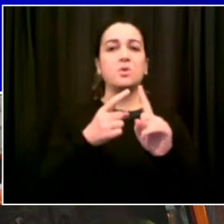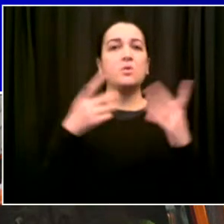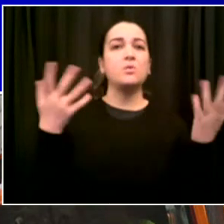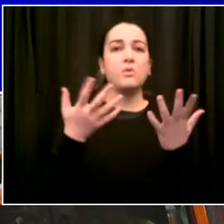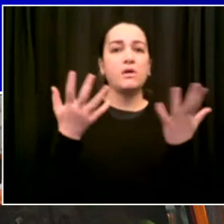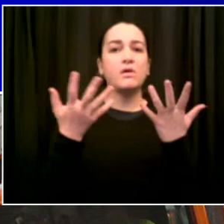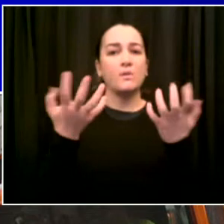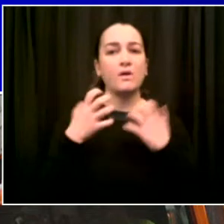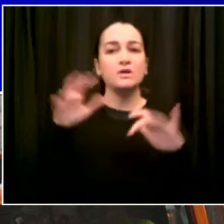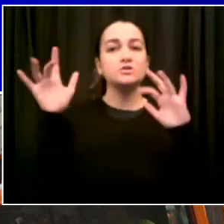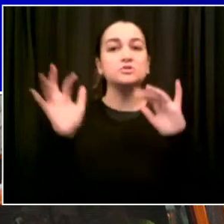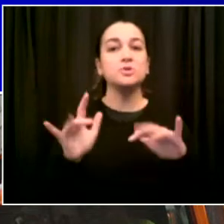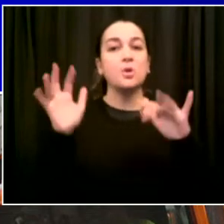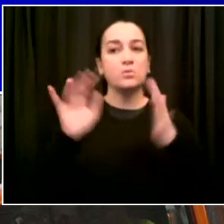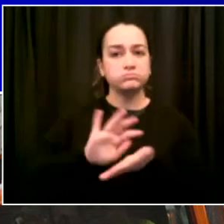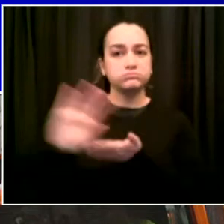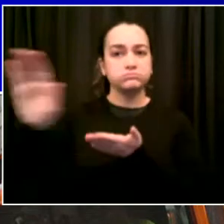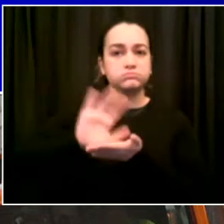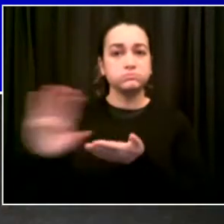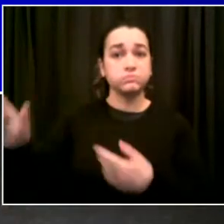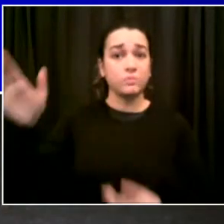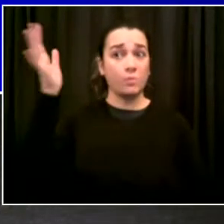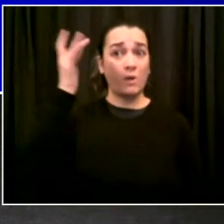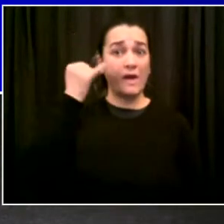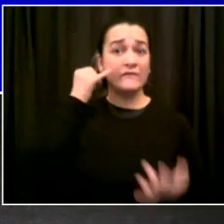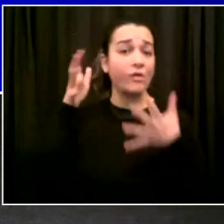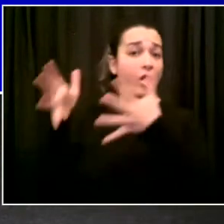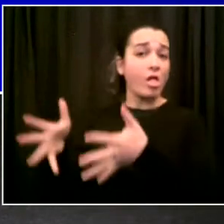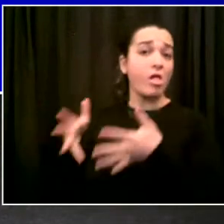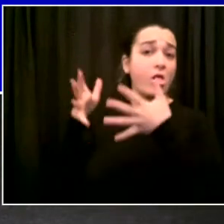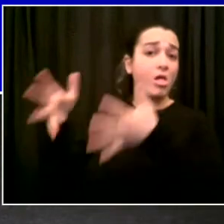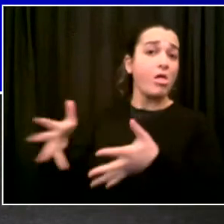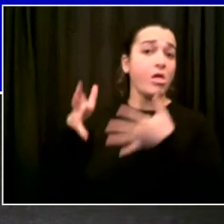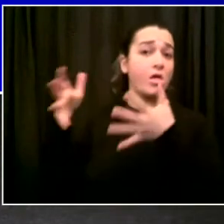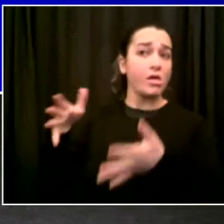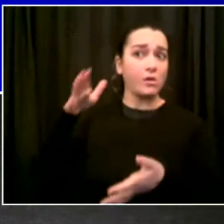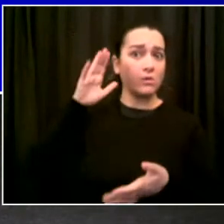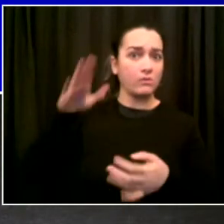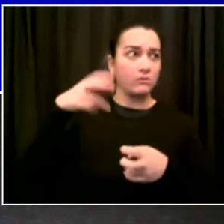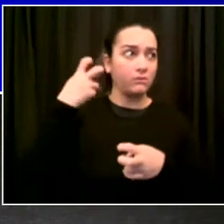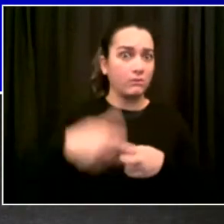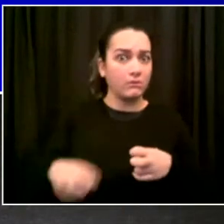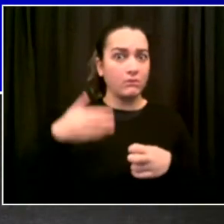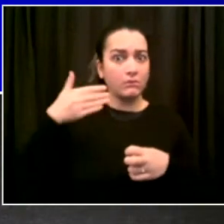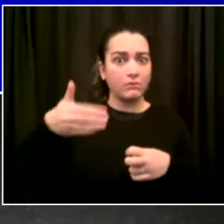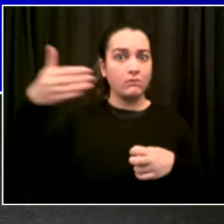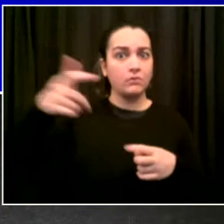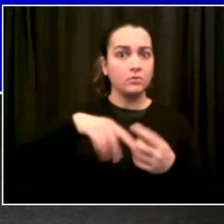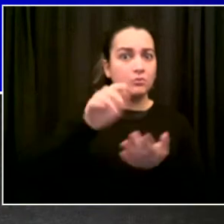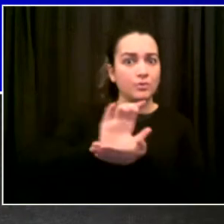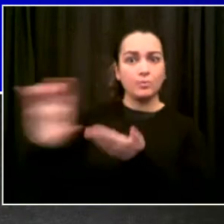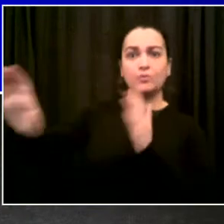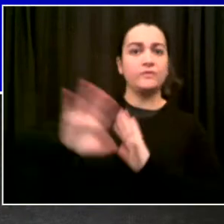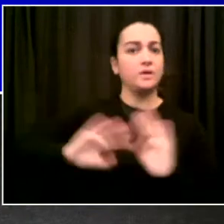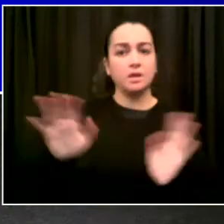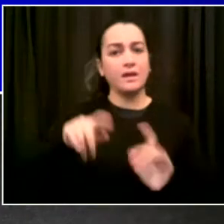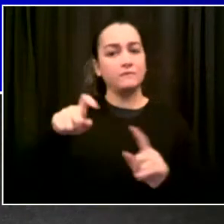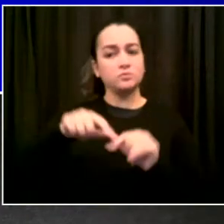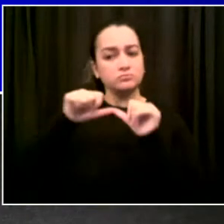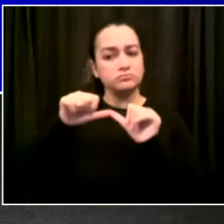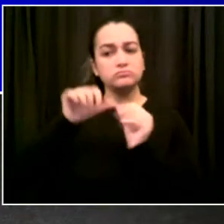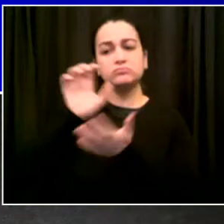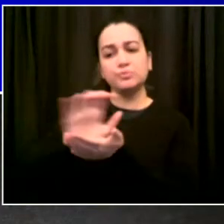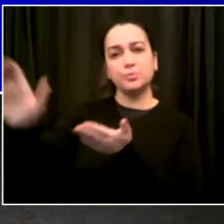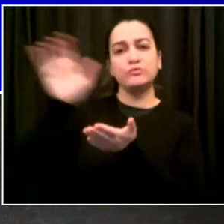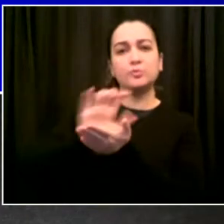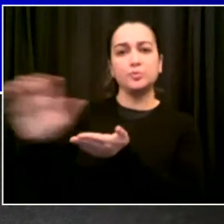can't clear the streets if there's cars in the way. It just doesn't work. There's a traffic jam, the whole thing falls apart. So